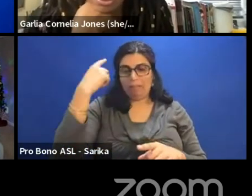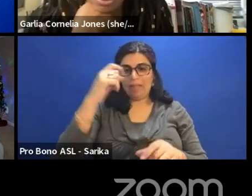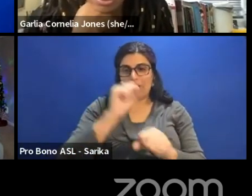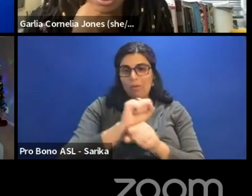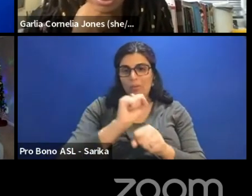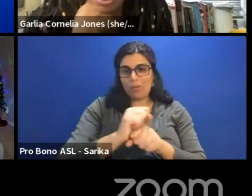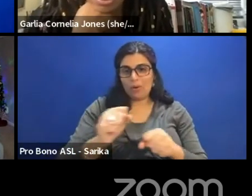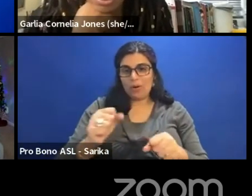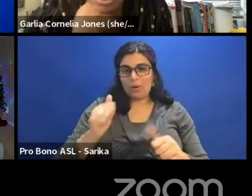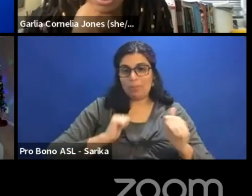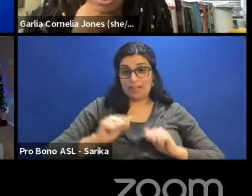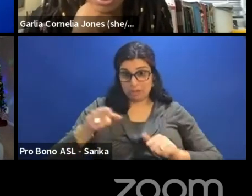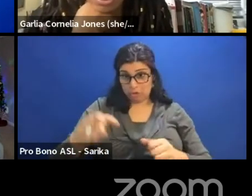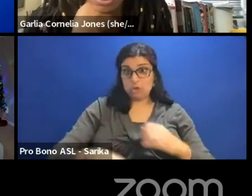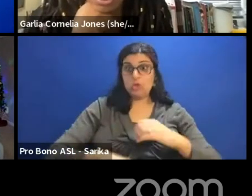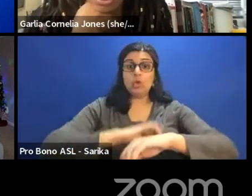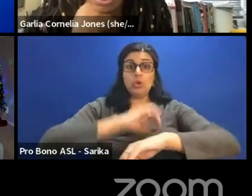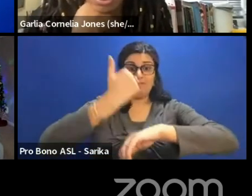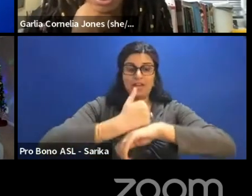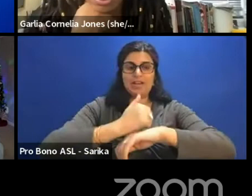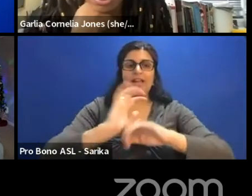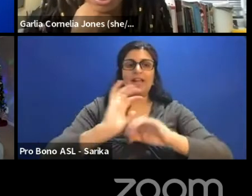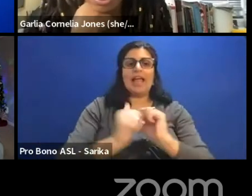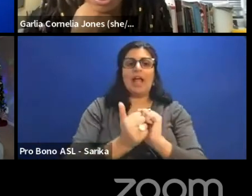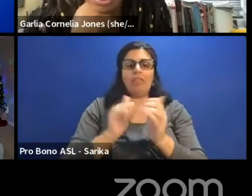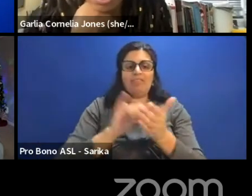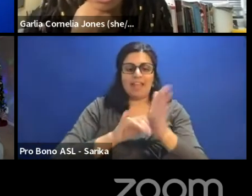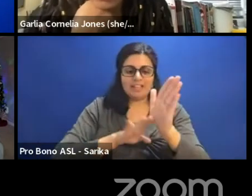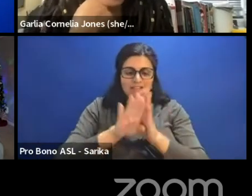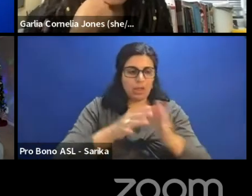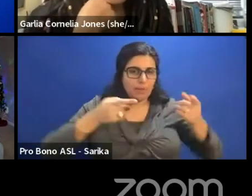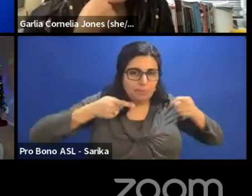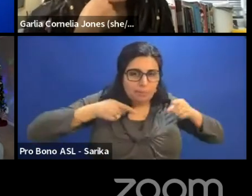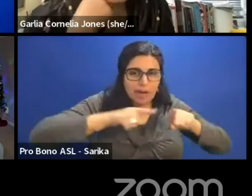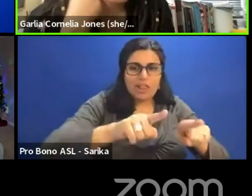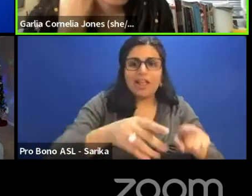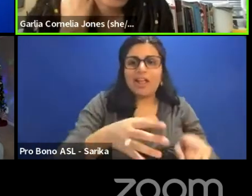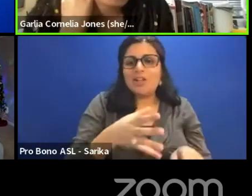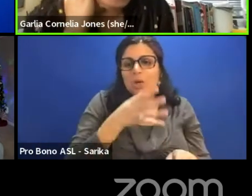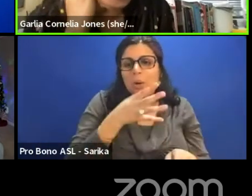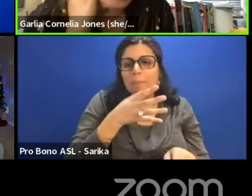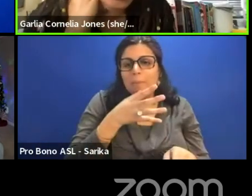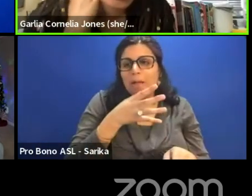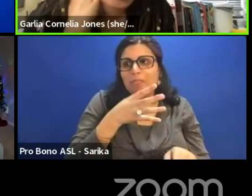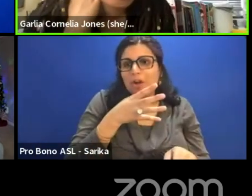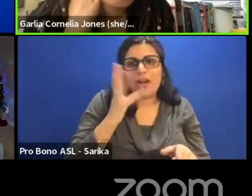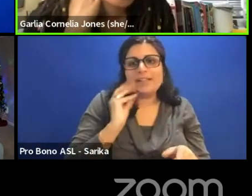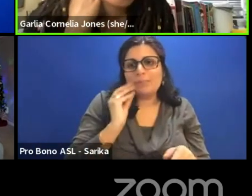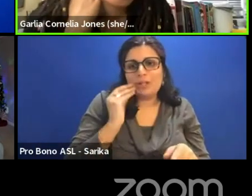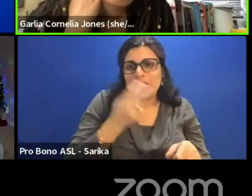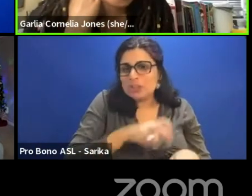founded, and how its development has paralleled your motherhood journey. Oh, gosh.